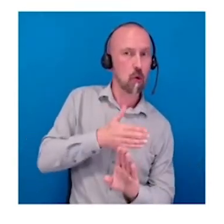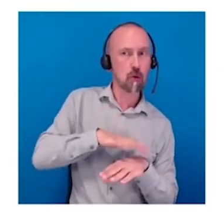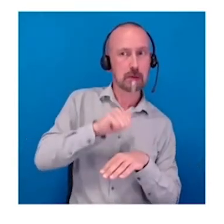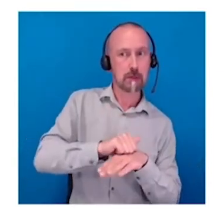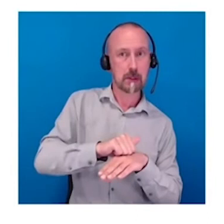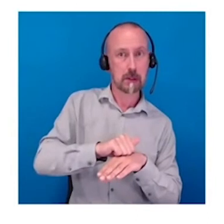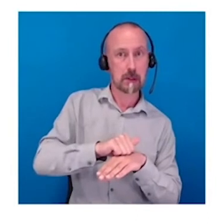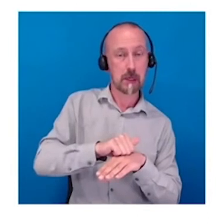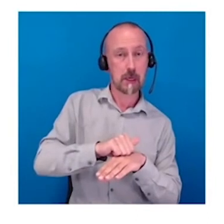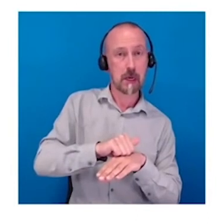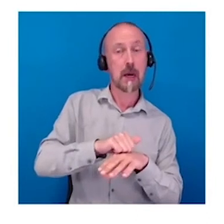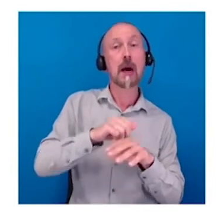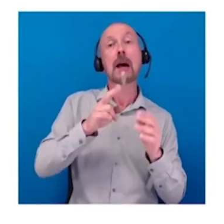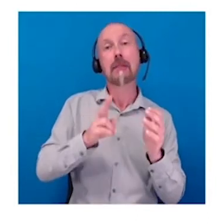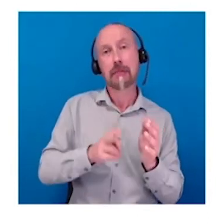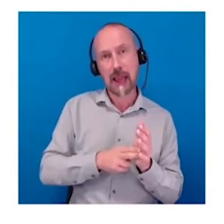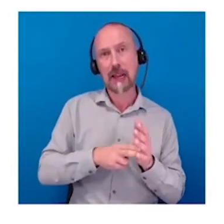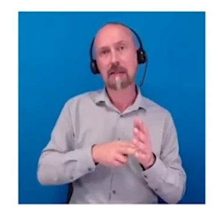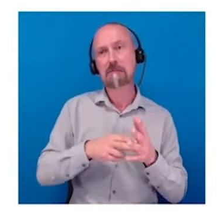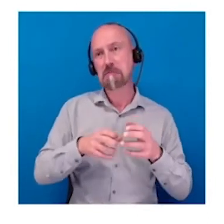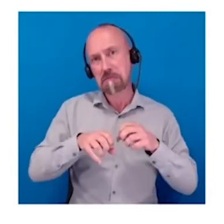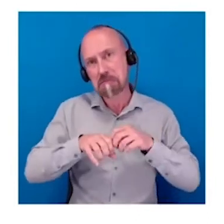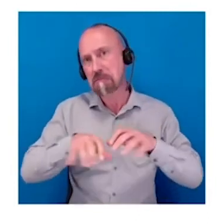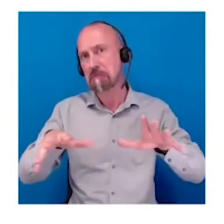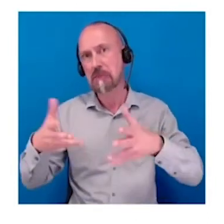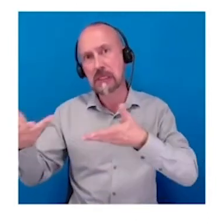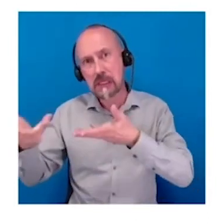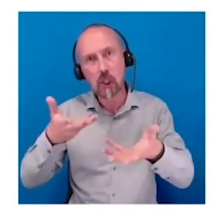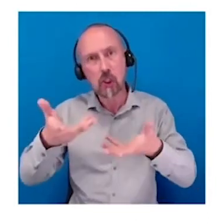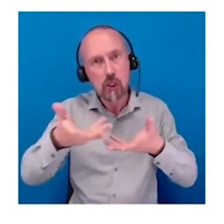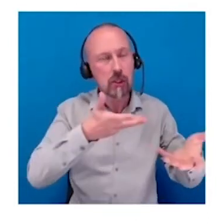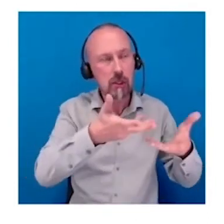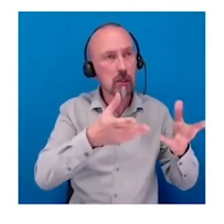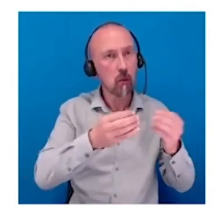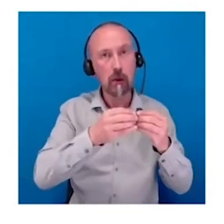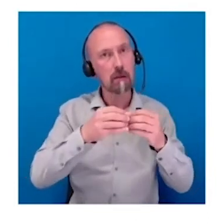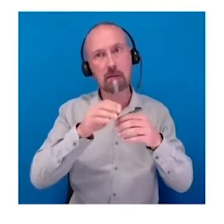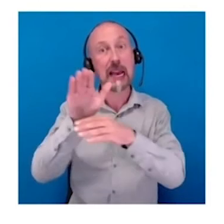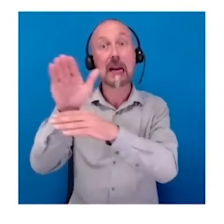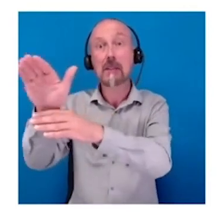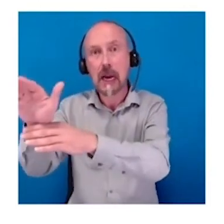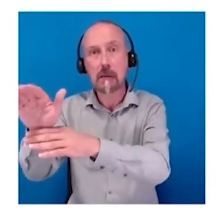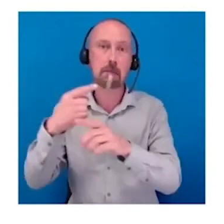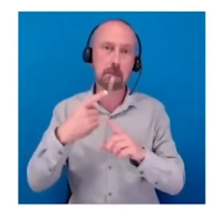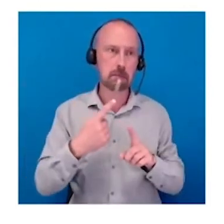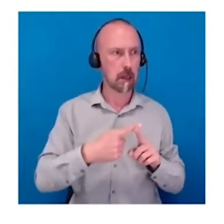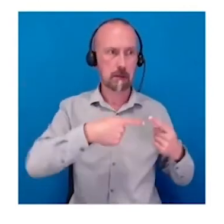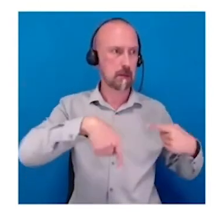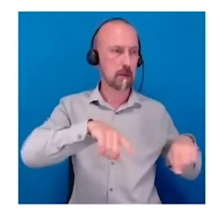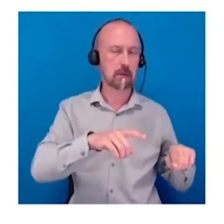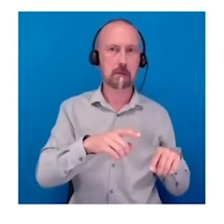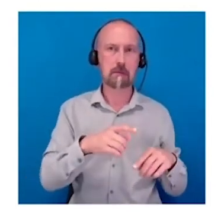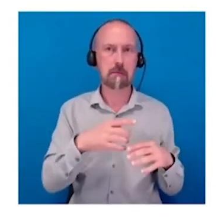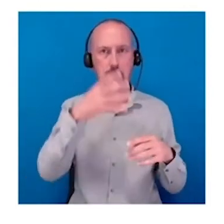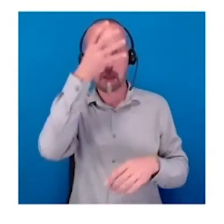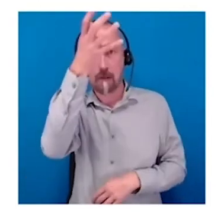the stakeholder community, but also across Whitehall as we go along. But clearly the spending review feels quite